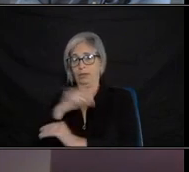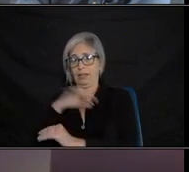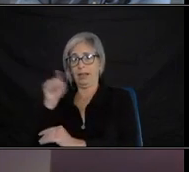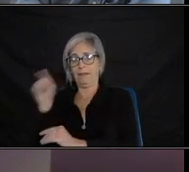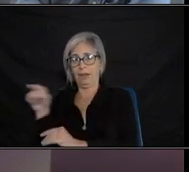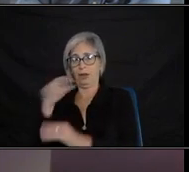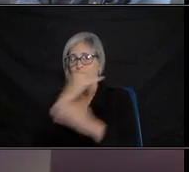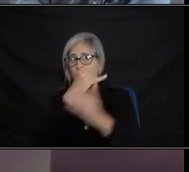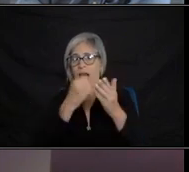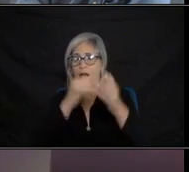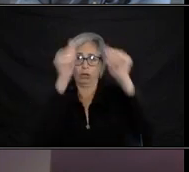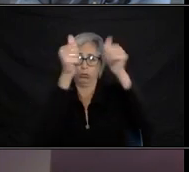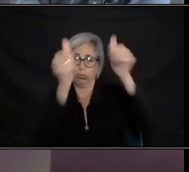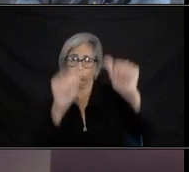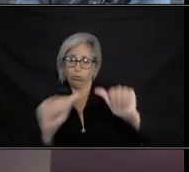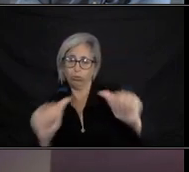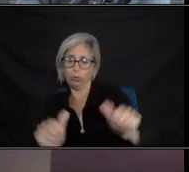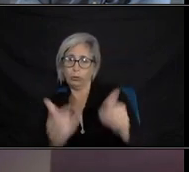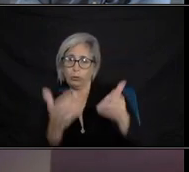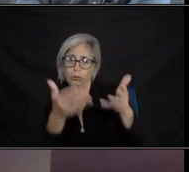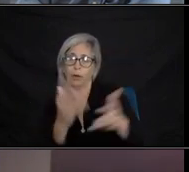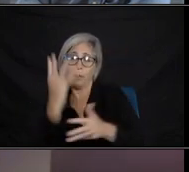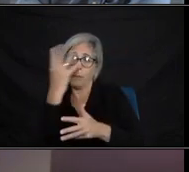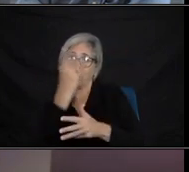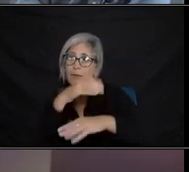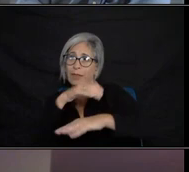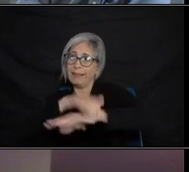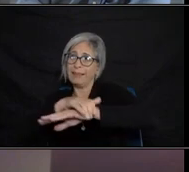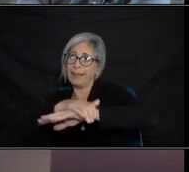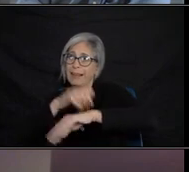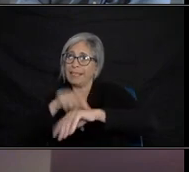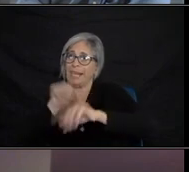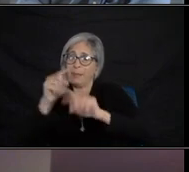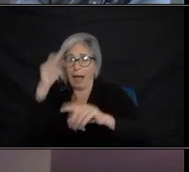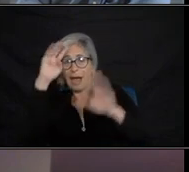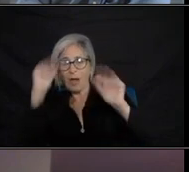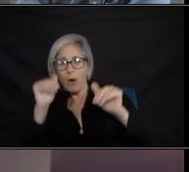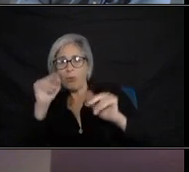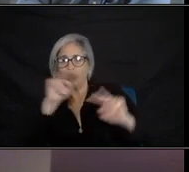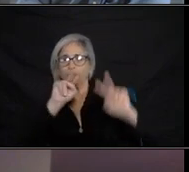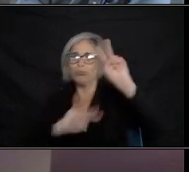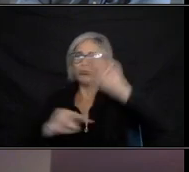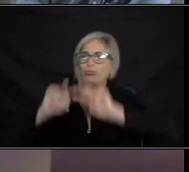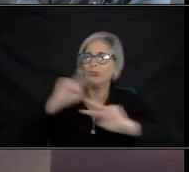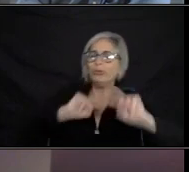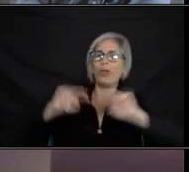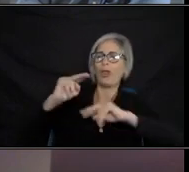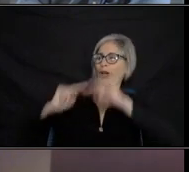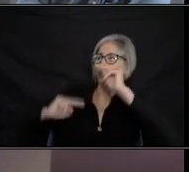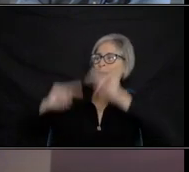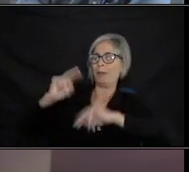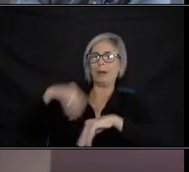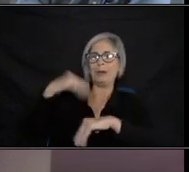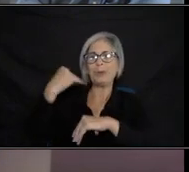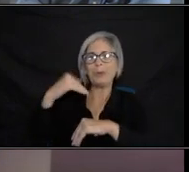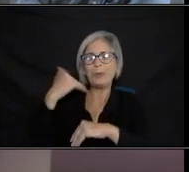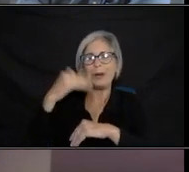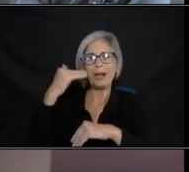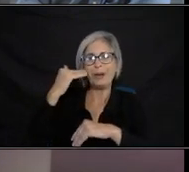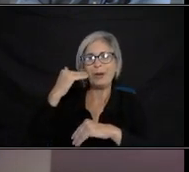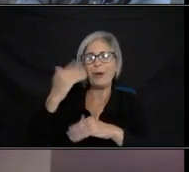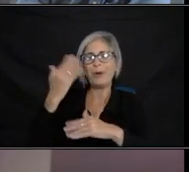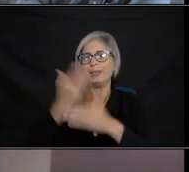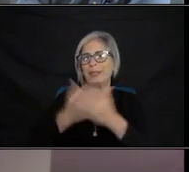installed. Beautiful viewing at night. Hope everybody's had a chance to go by the building. I know at some point in time